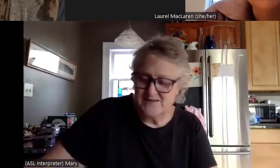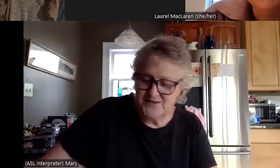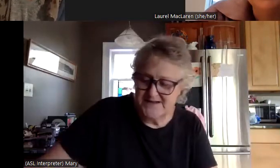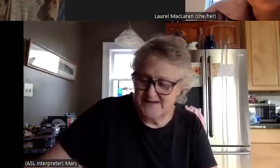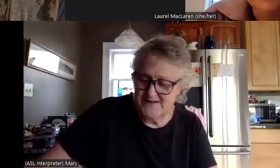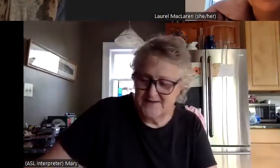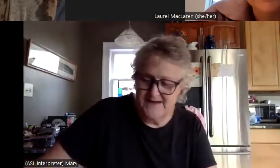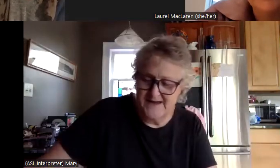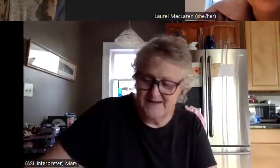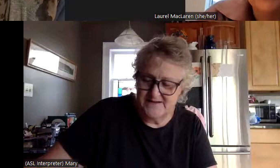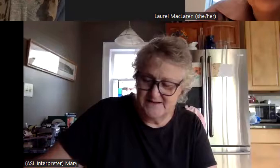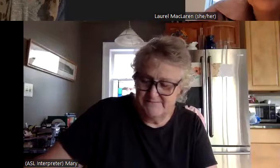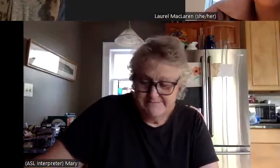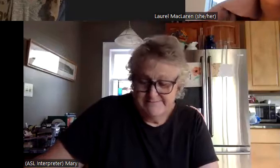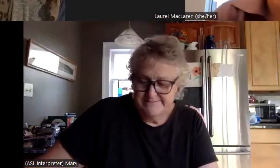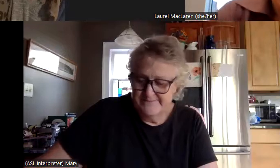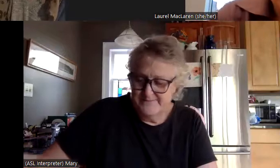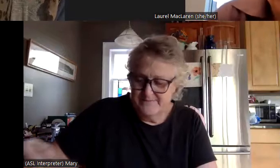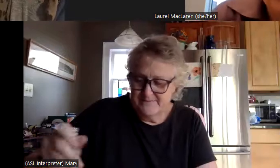make this glorious dinner and